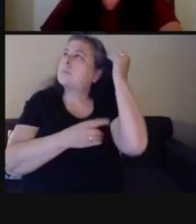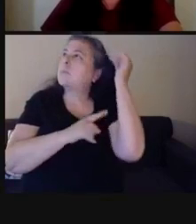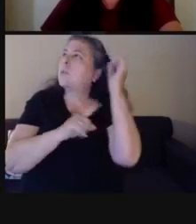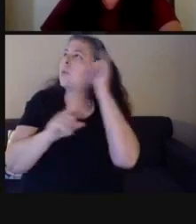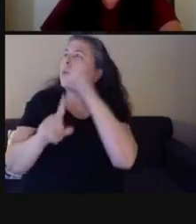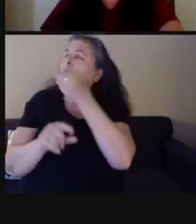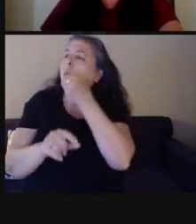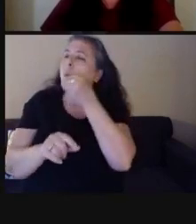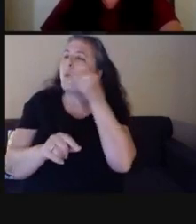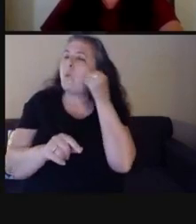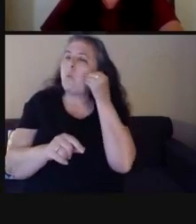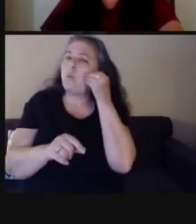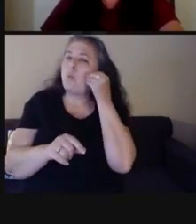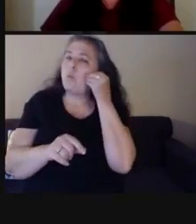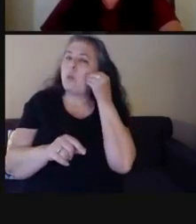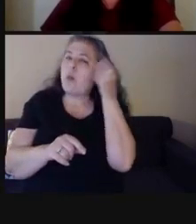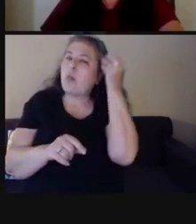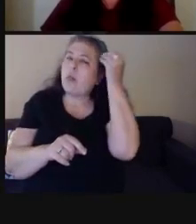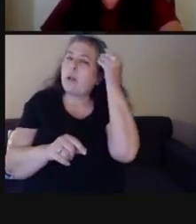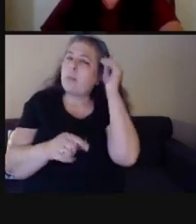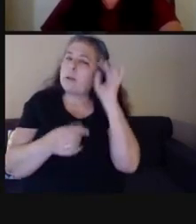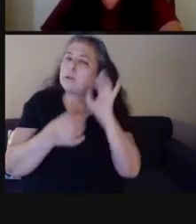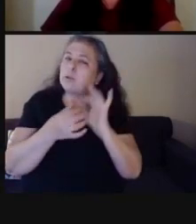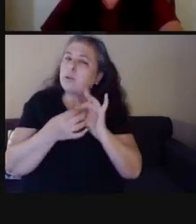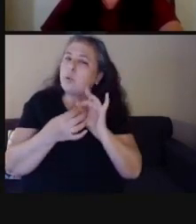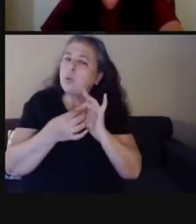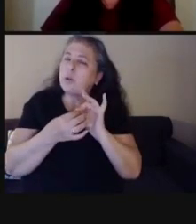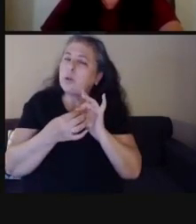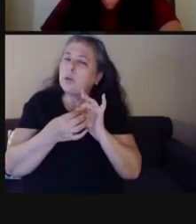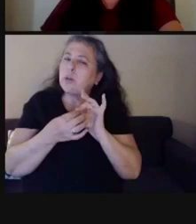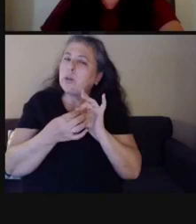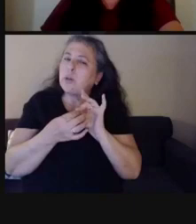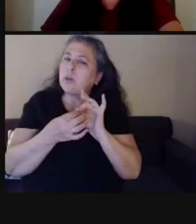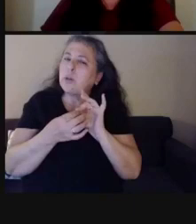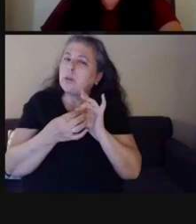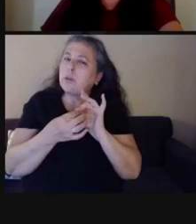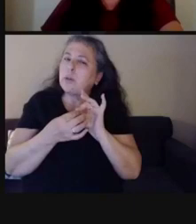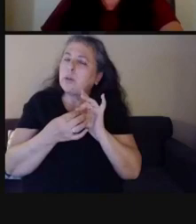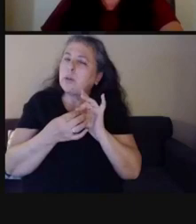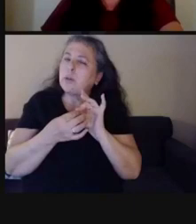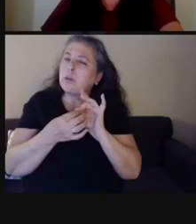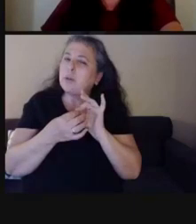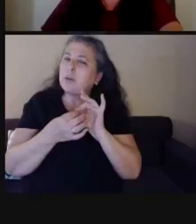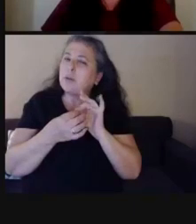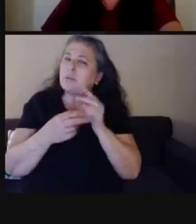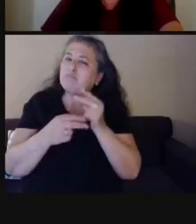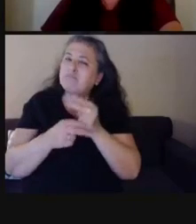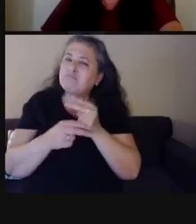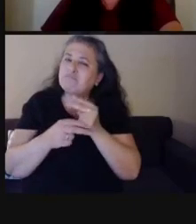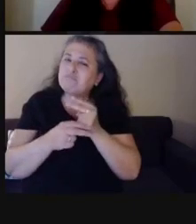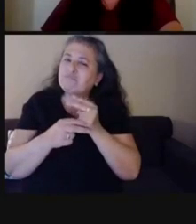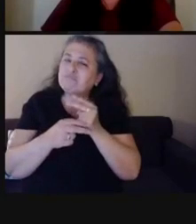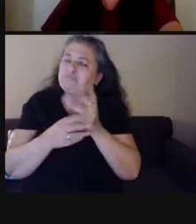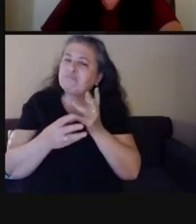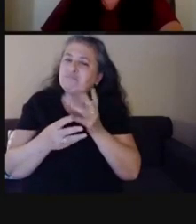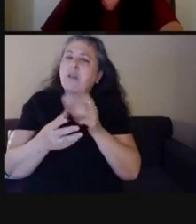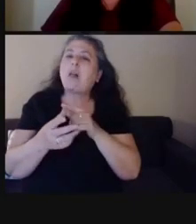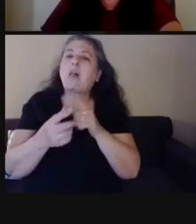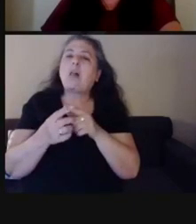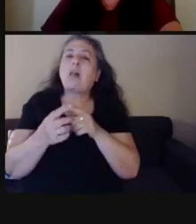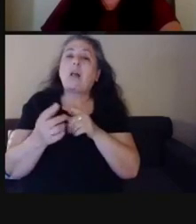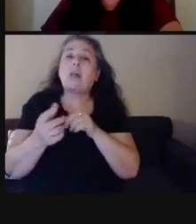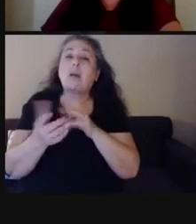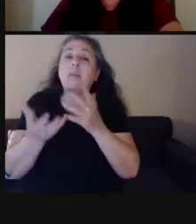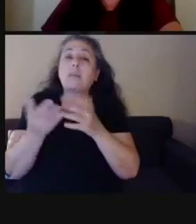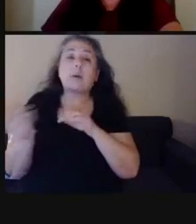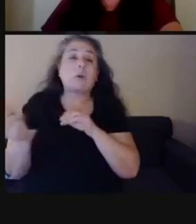and think about it and kind of work through that. And then I might go back